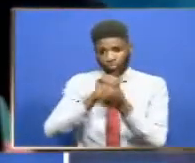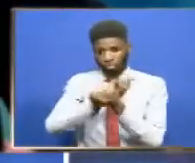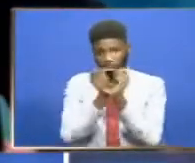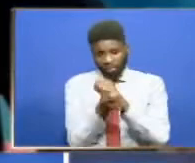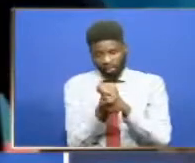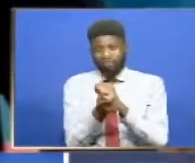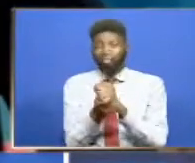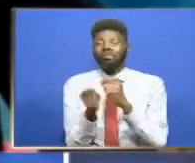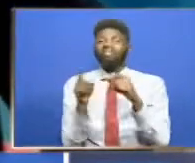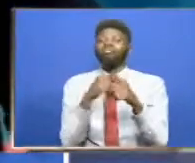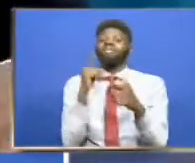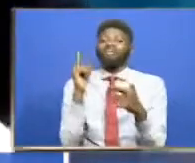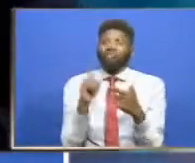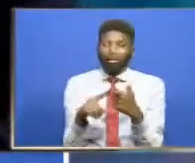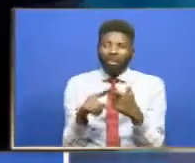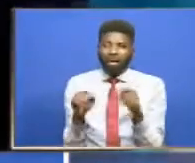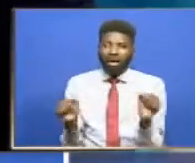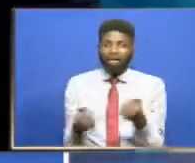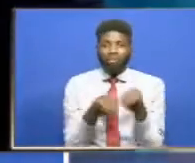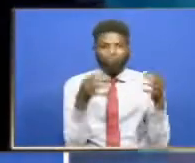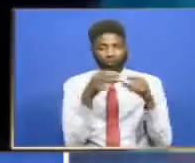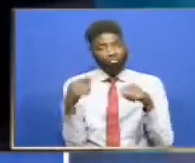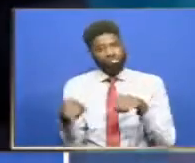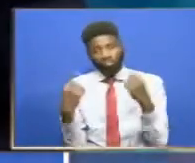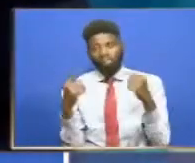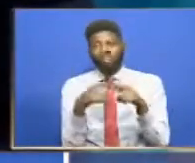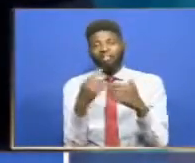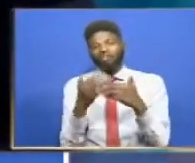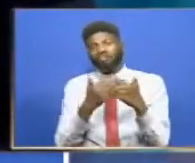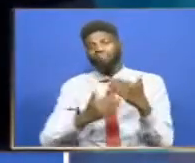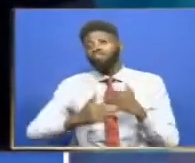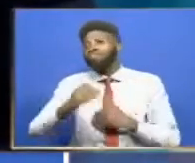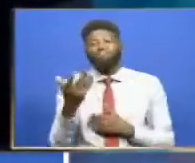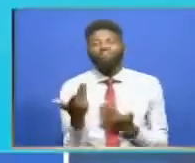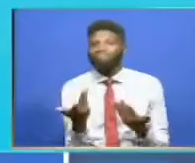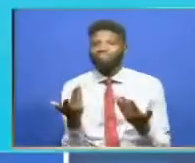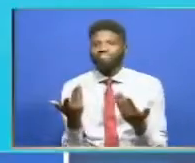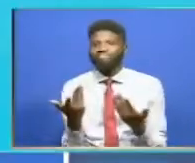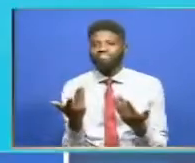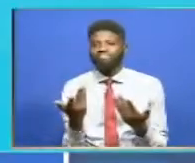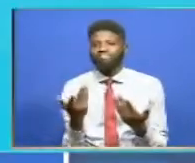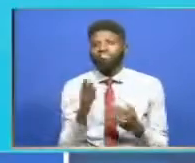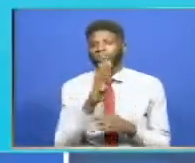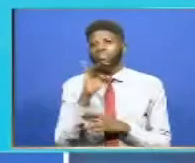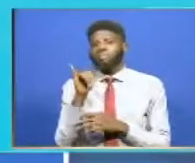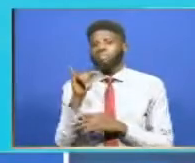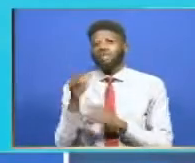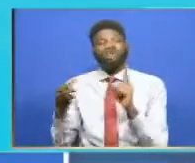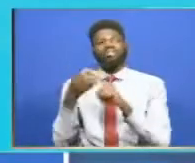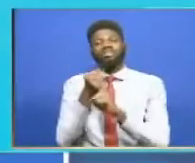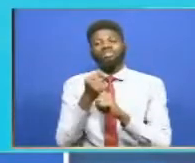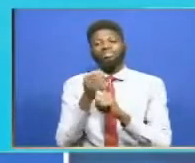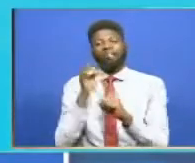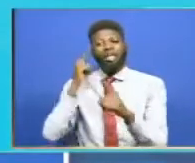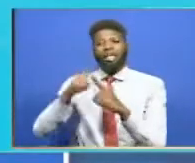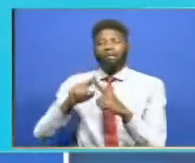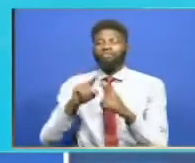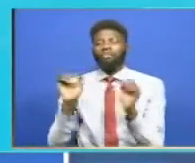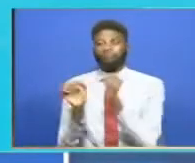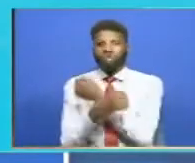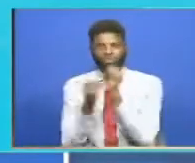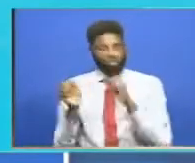then you negate the purpose of the BBI. Mm-hmm. And of course, we've seen a delicate balancing